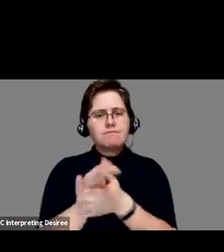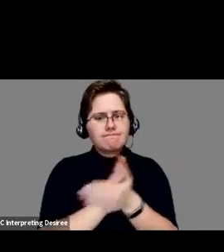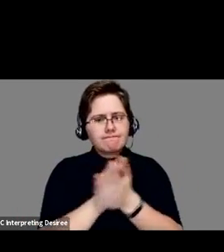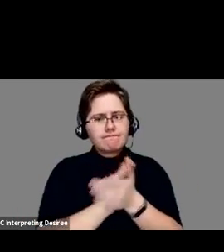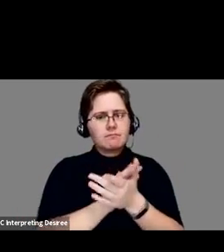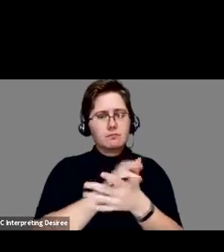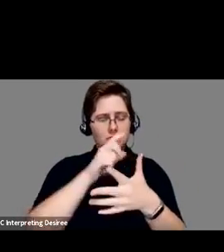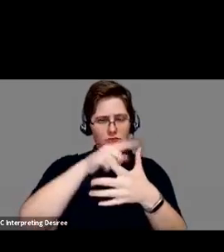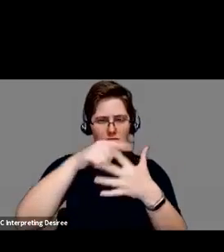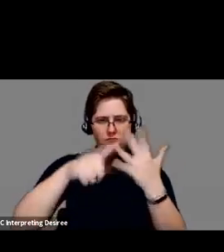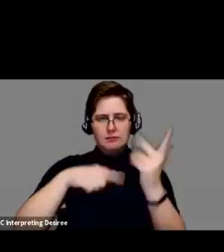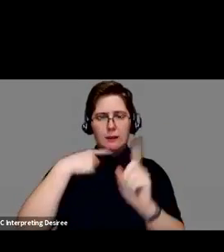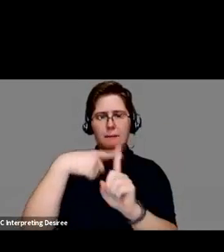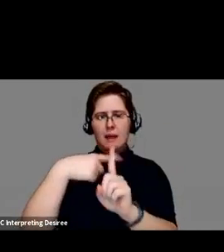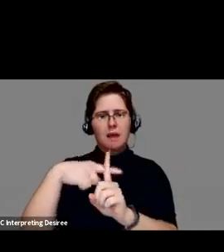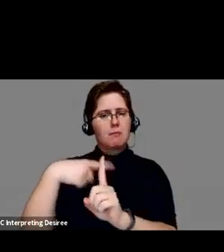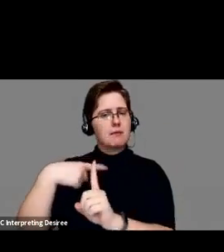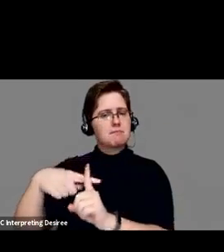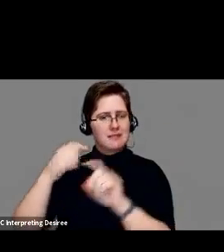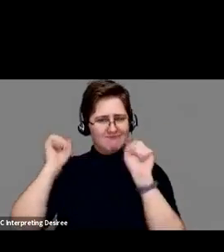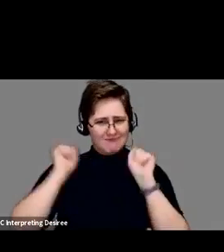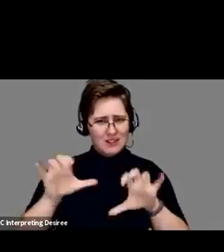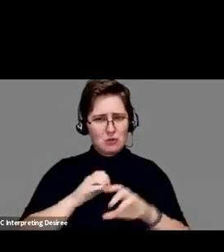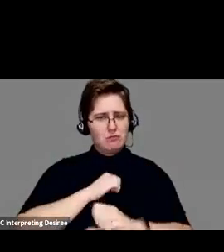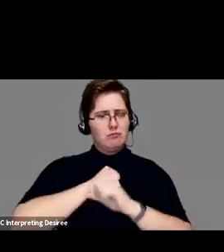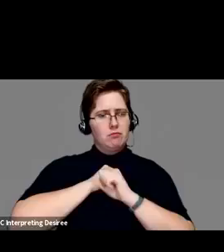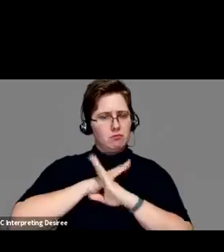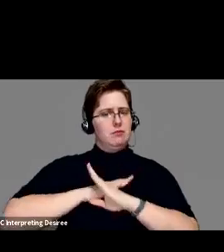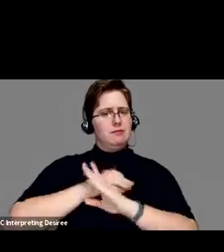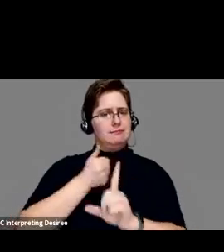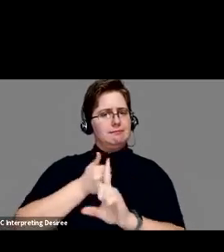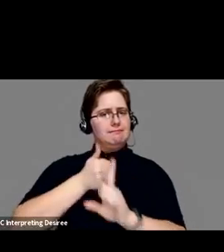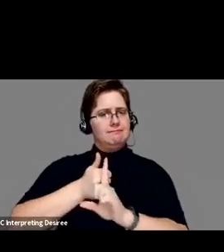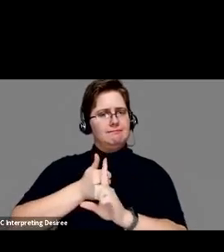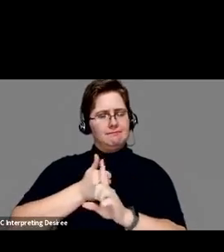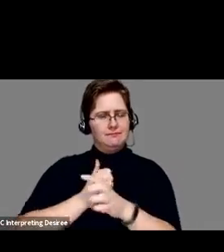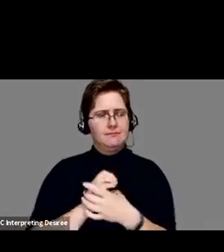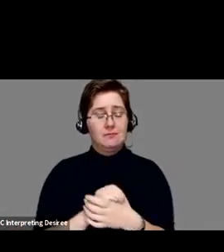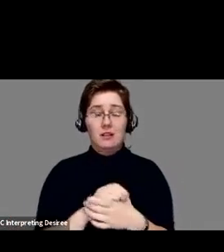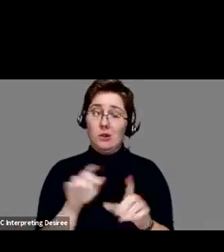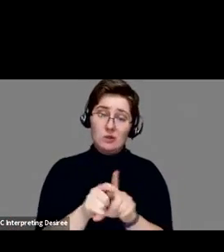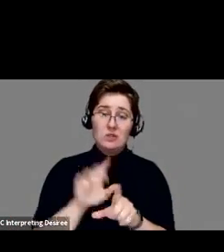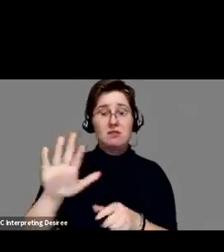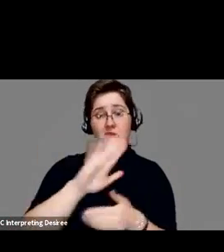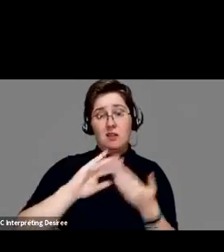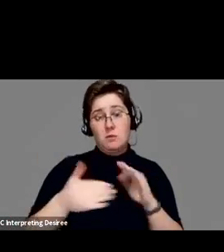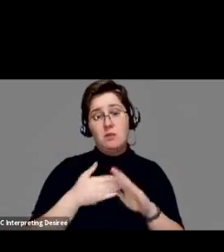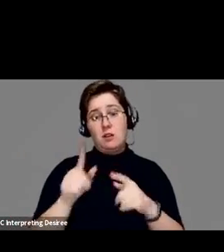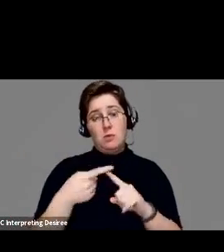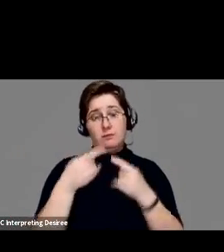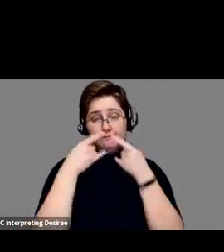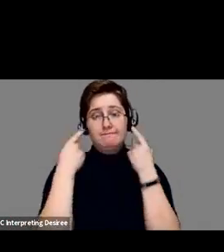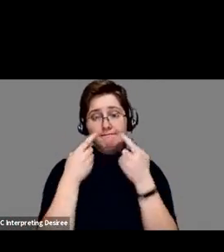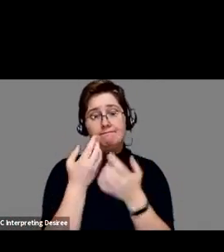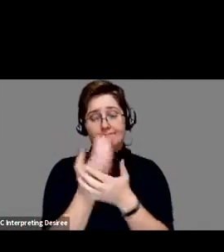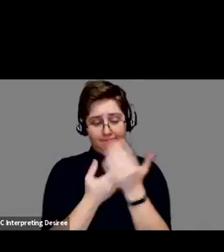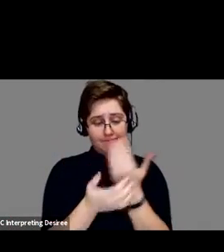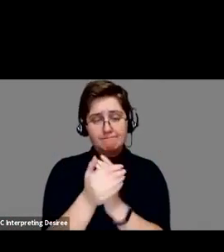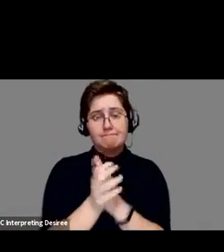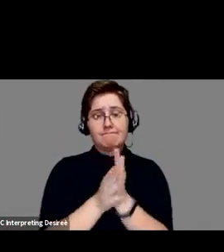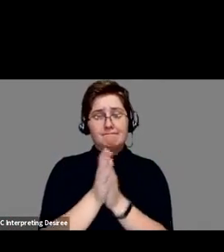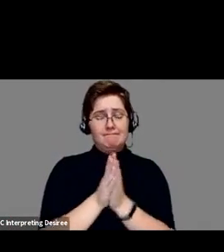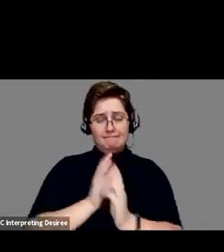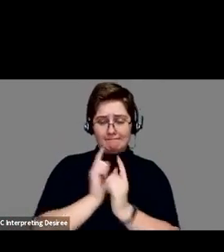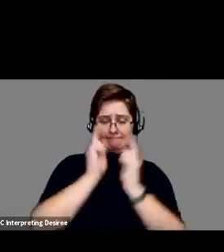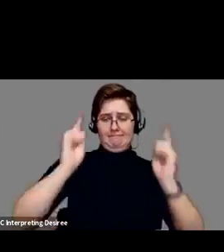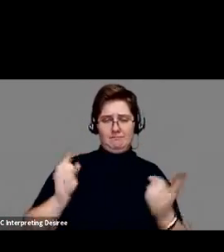are all positive actions that people can take to protect themselves and their entire community. There's another thing that we can do,